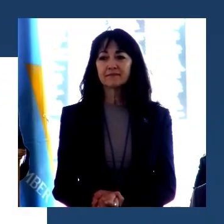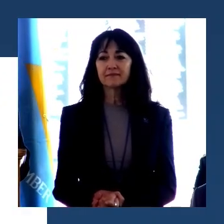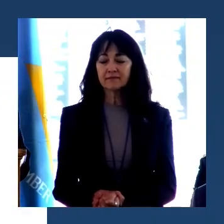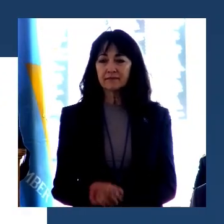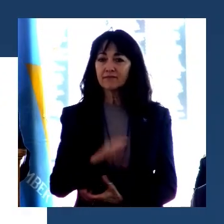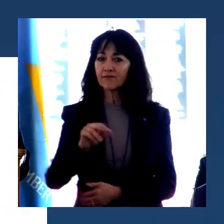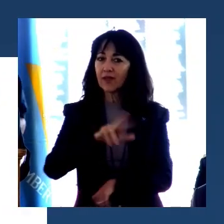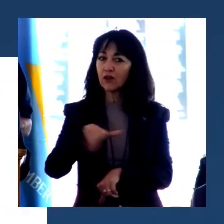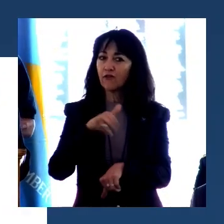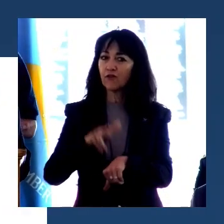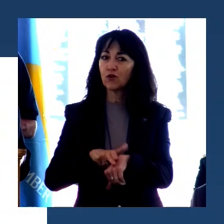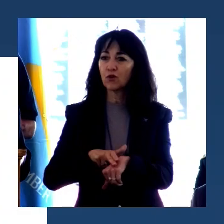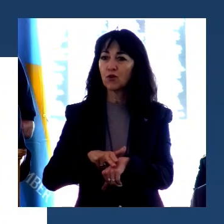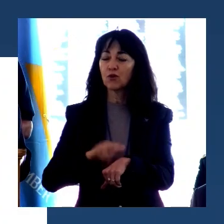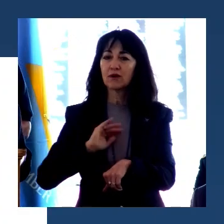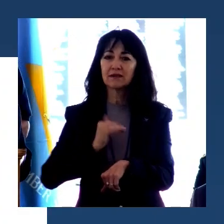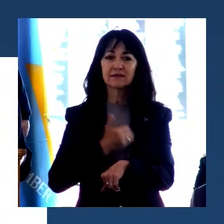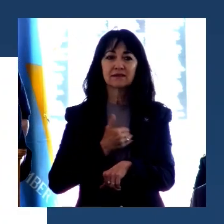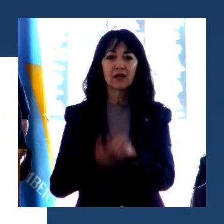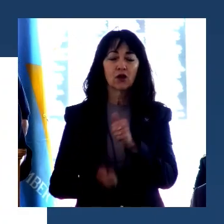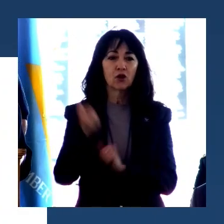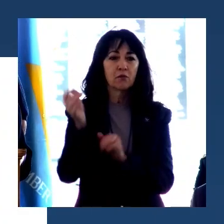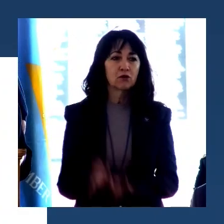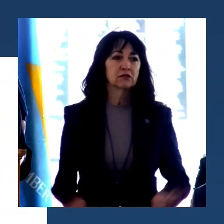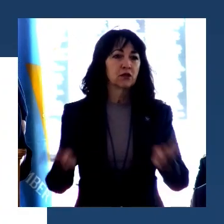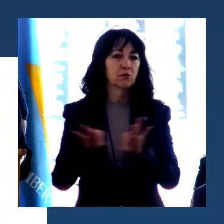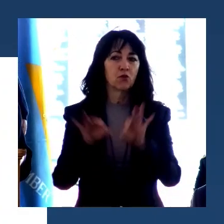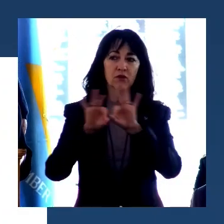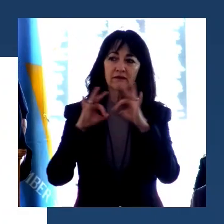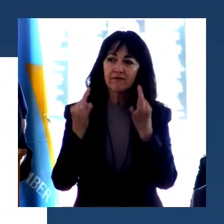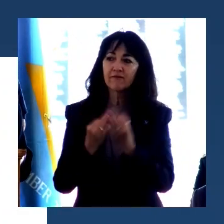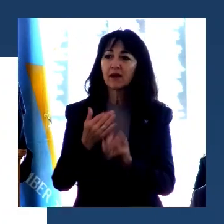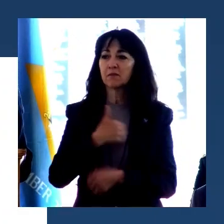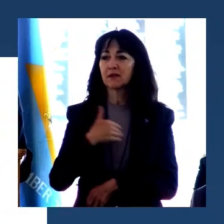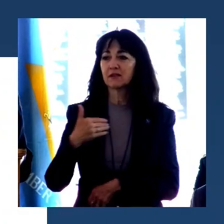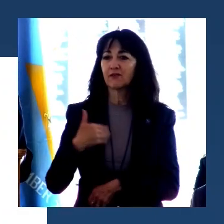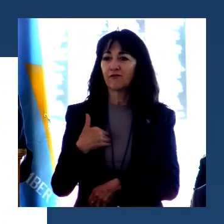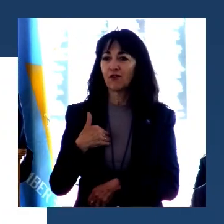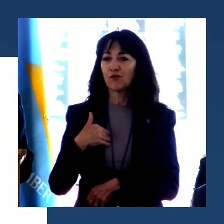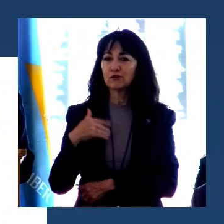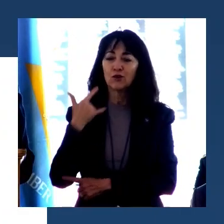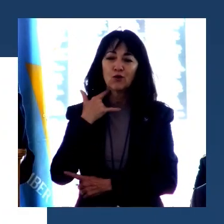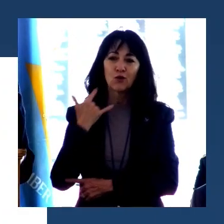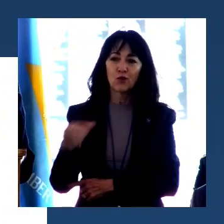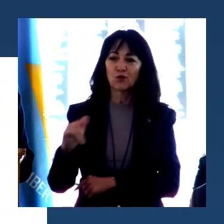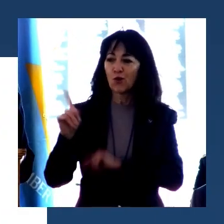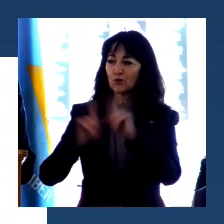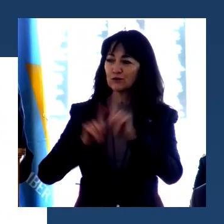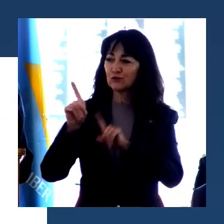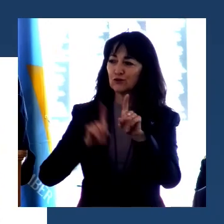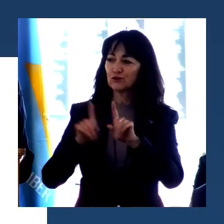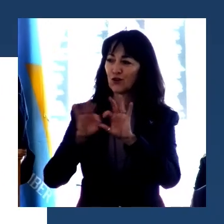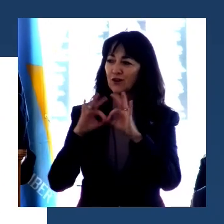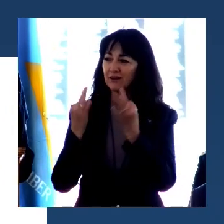And of course, our most important family members, our Gold Star family members sitting right up front.